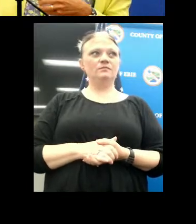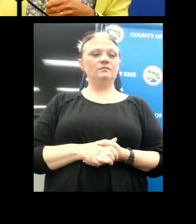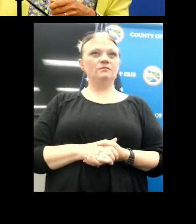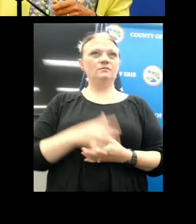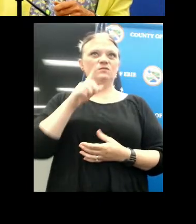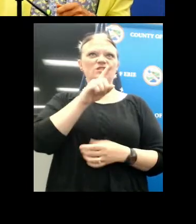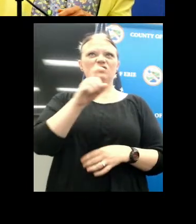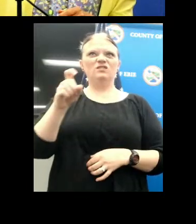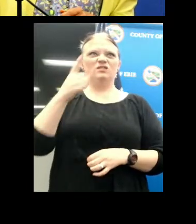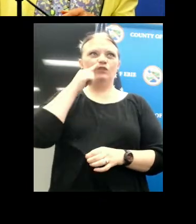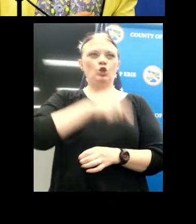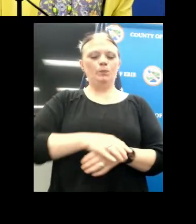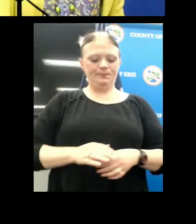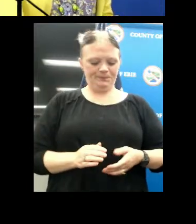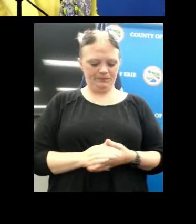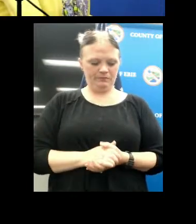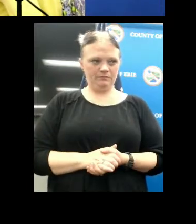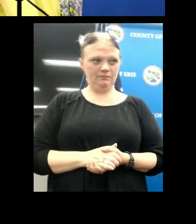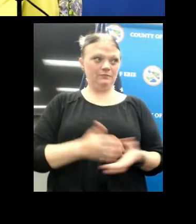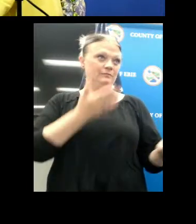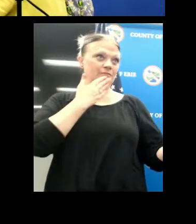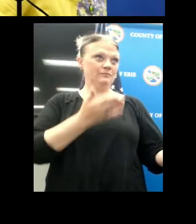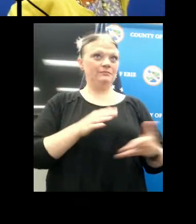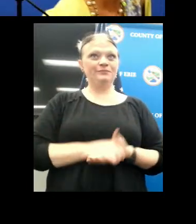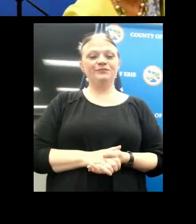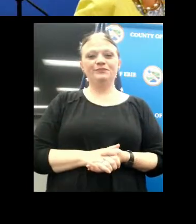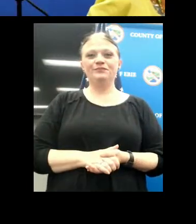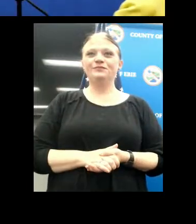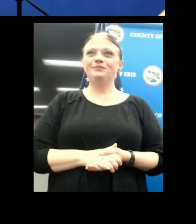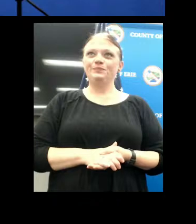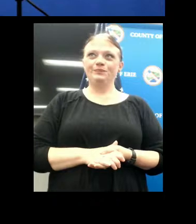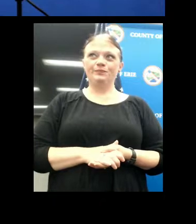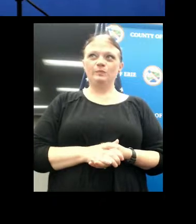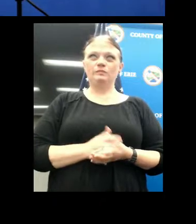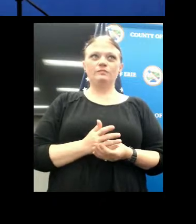Just gonna spritz it for you. Thank you, Gail. Sure.